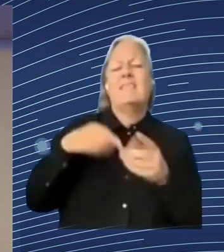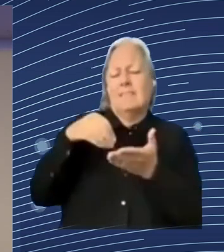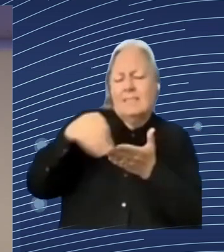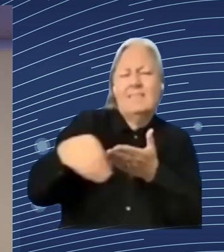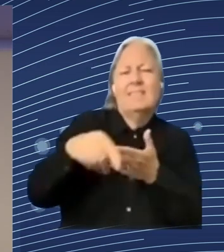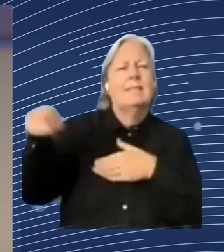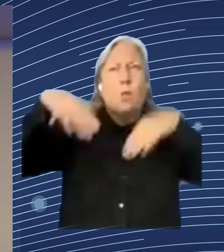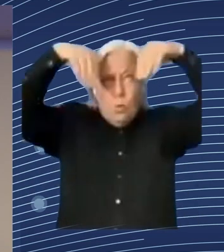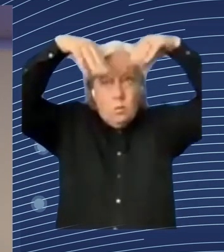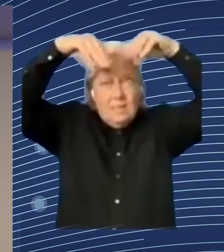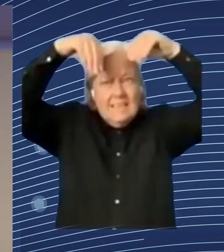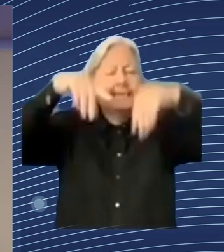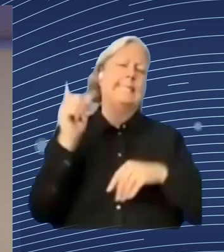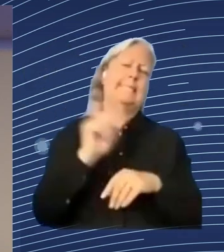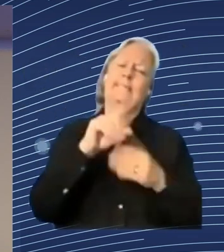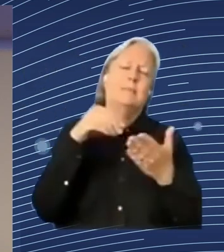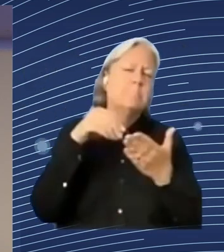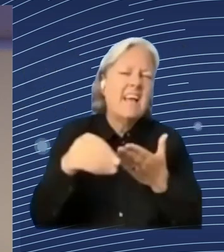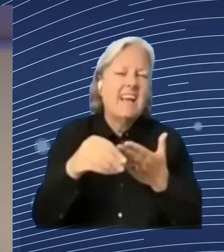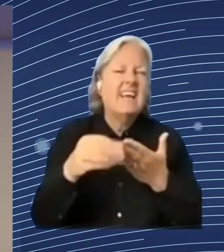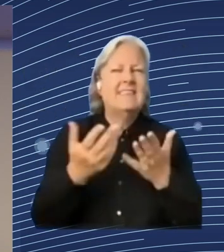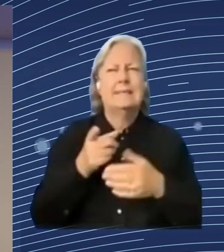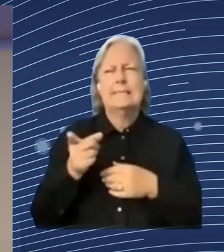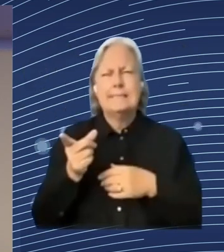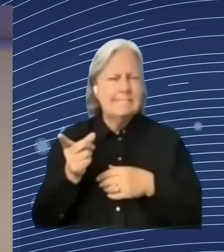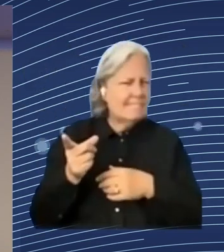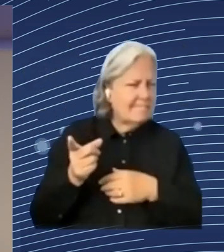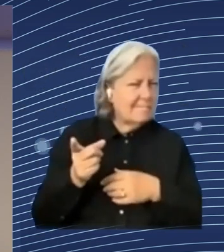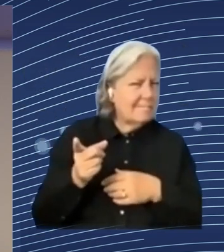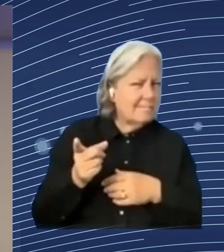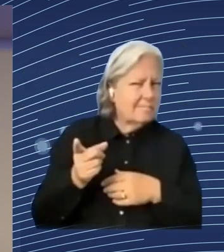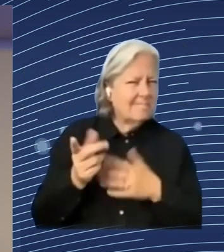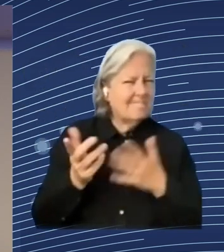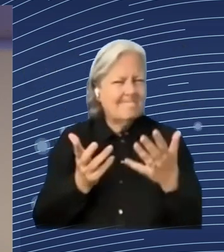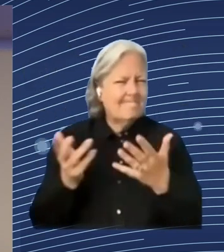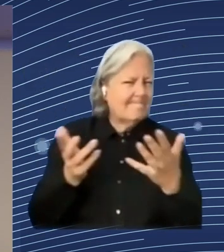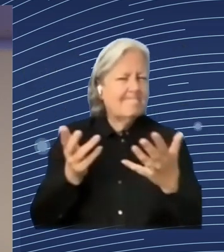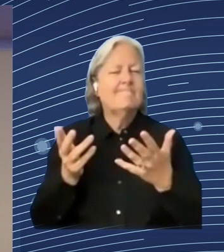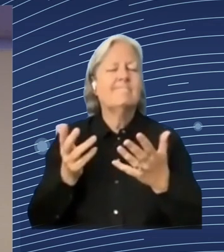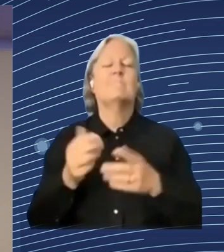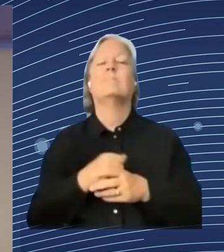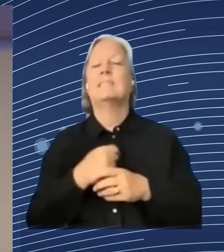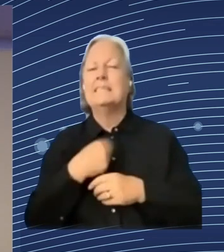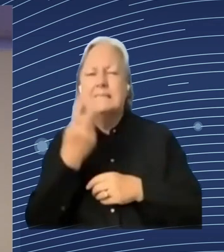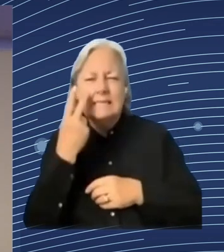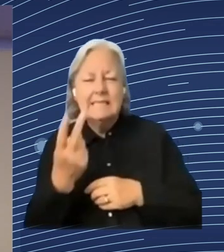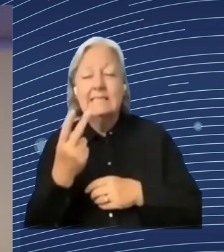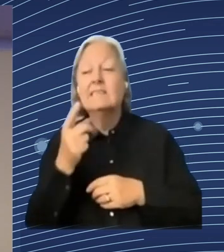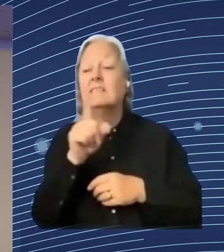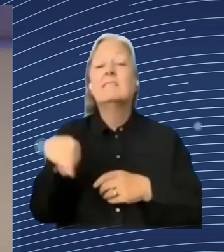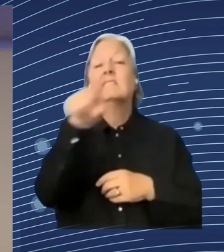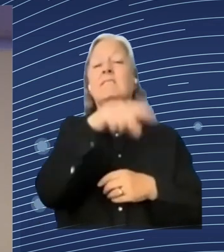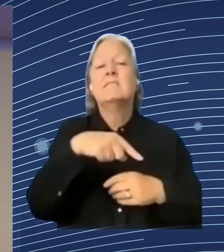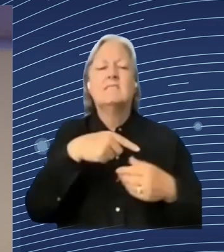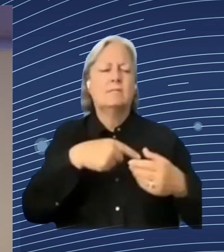impact public security? So there's this big case because all reports that